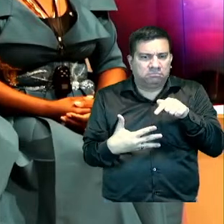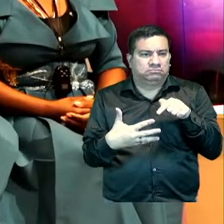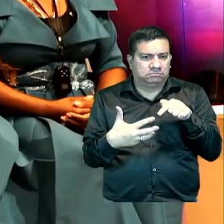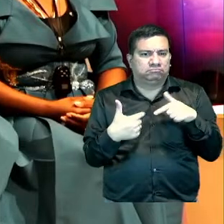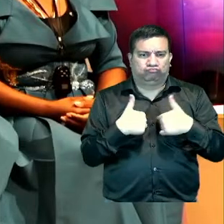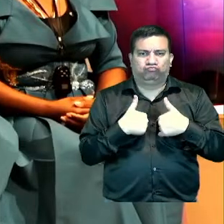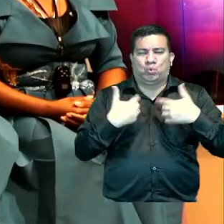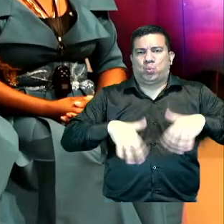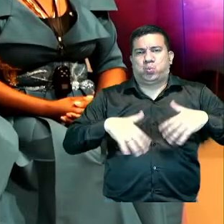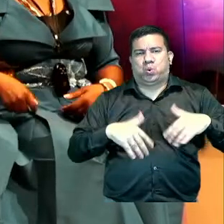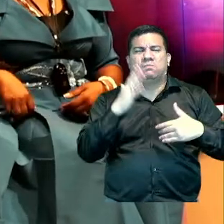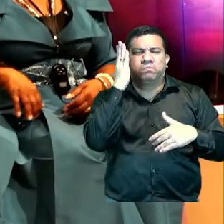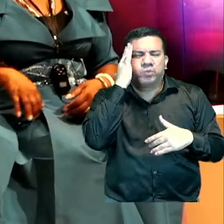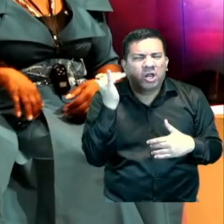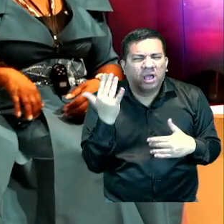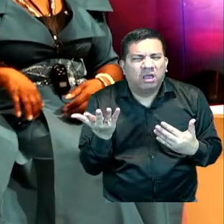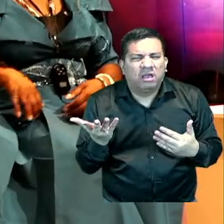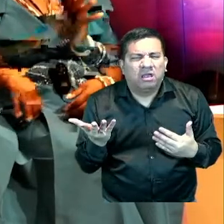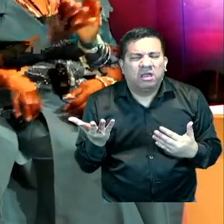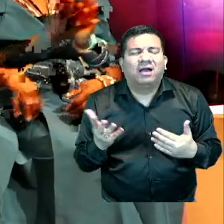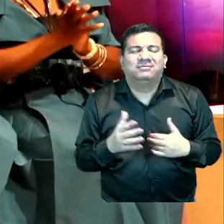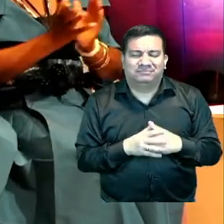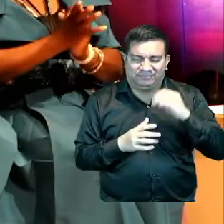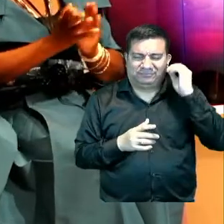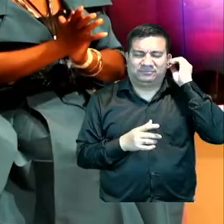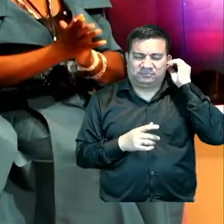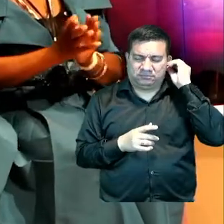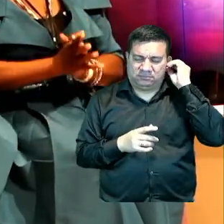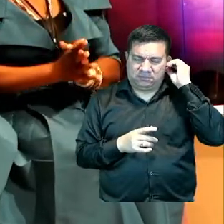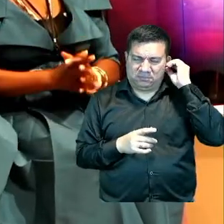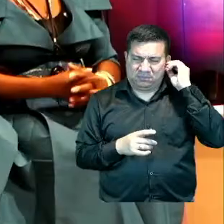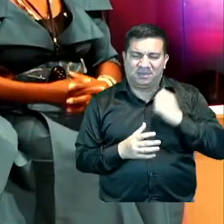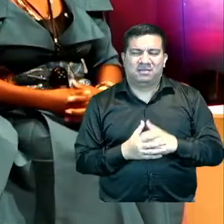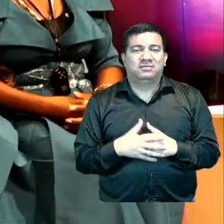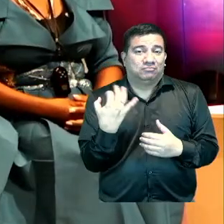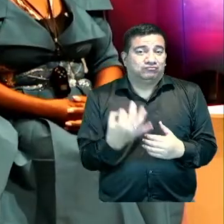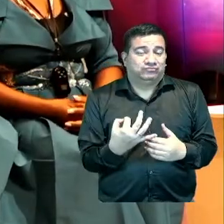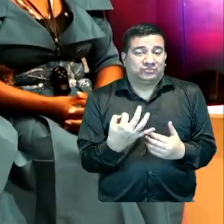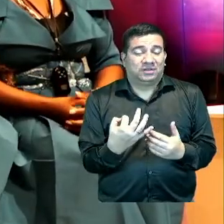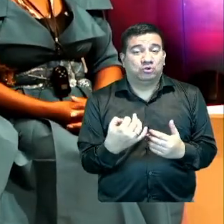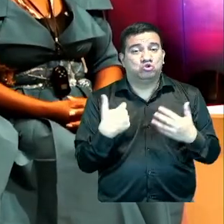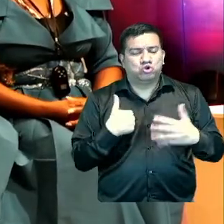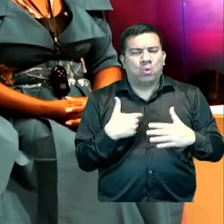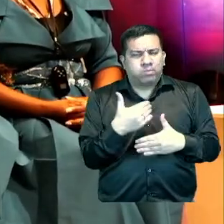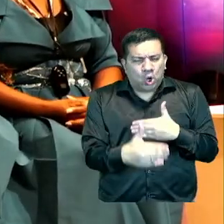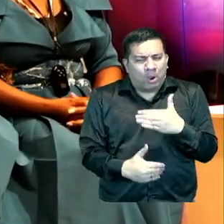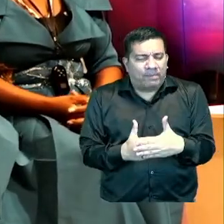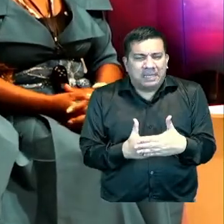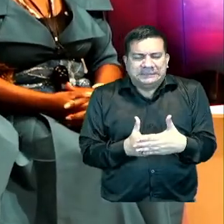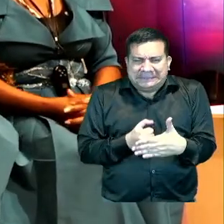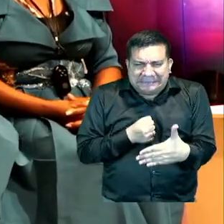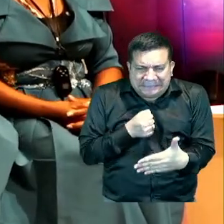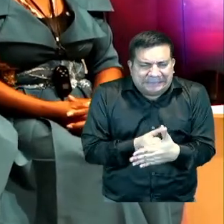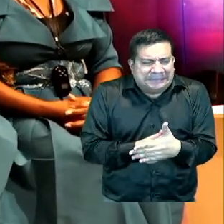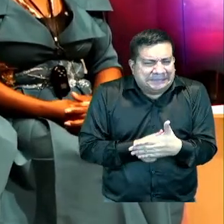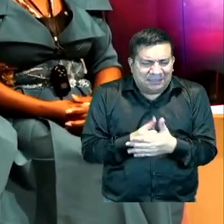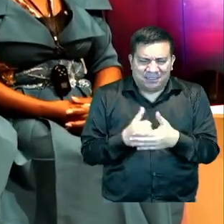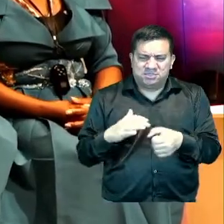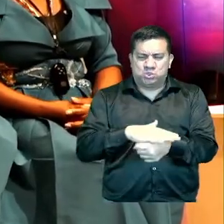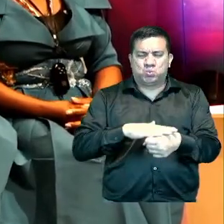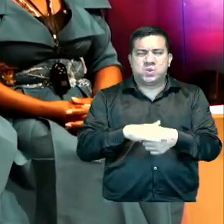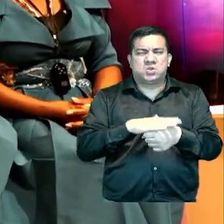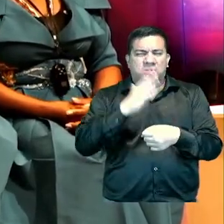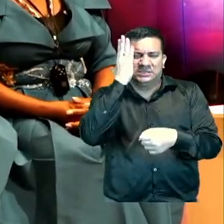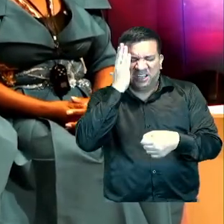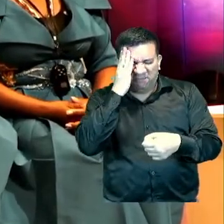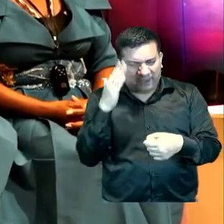world, I'm part of those personalities and that list of personalities because I was able to capitalize on my situation to fight and to